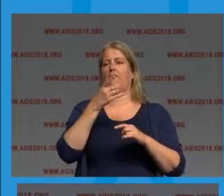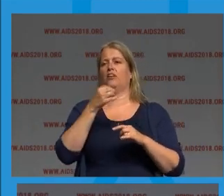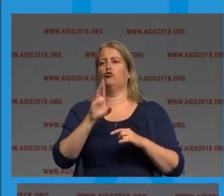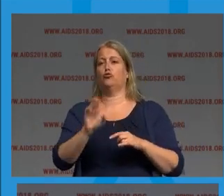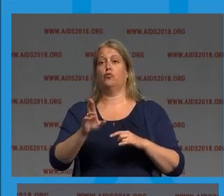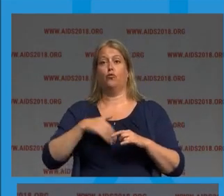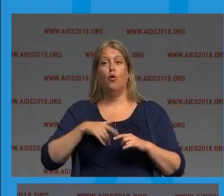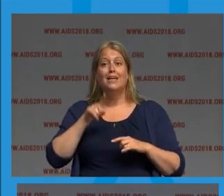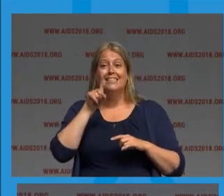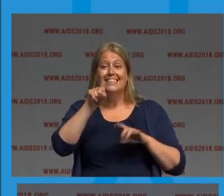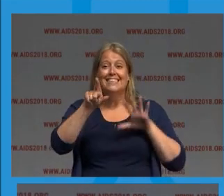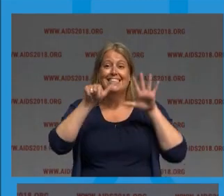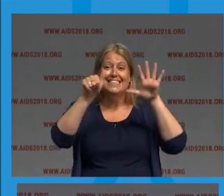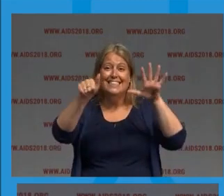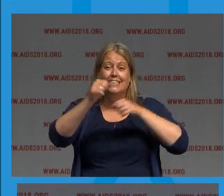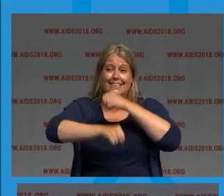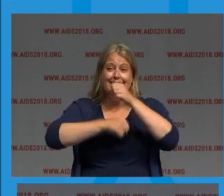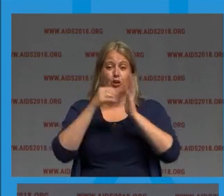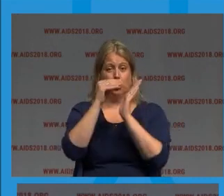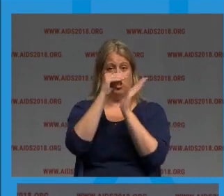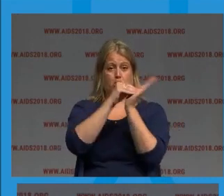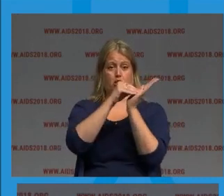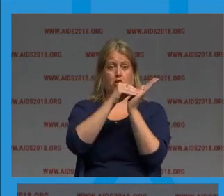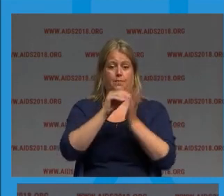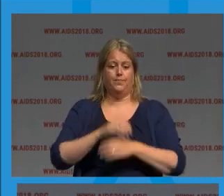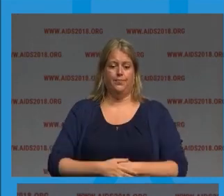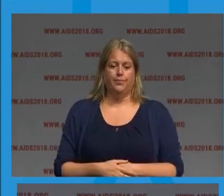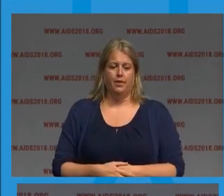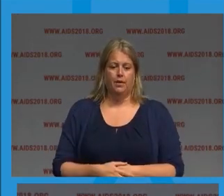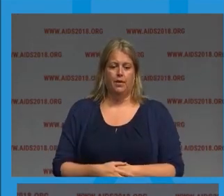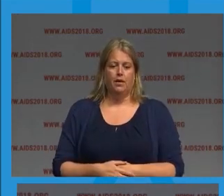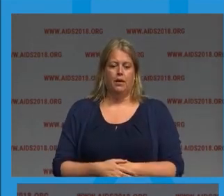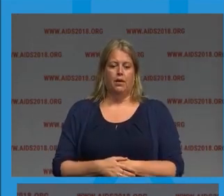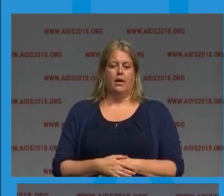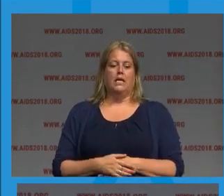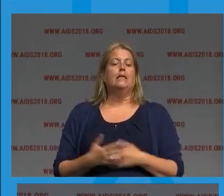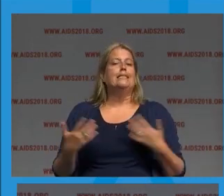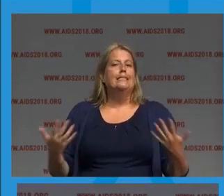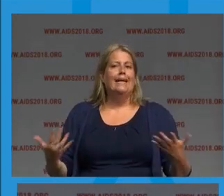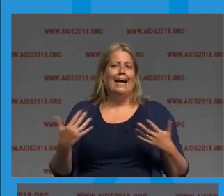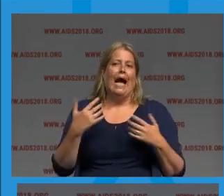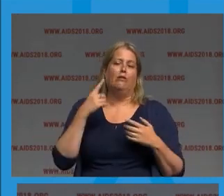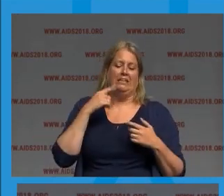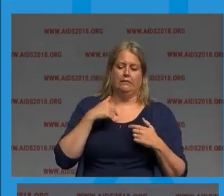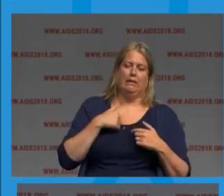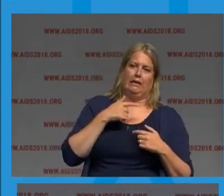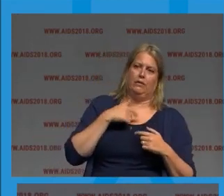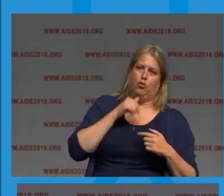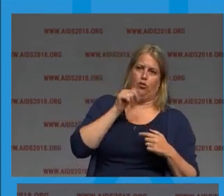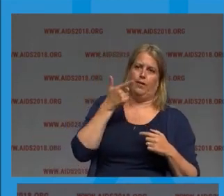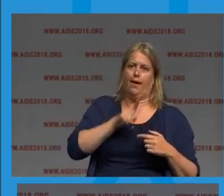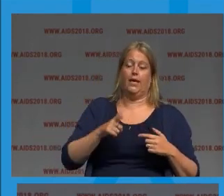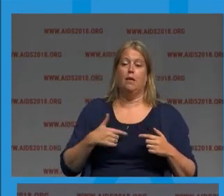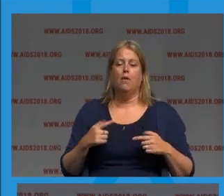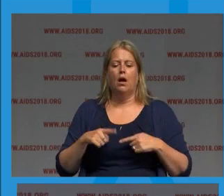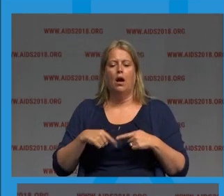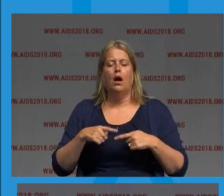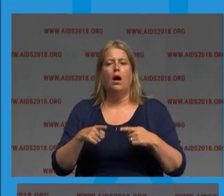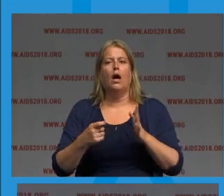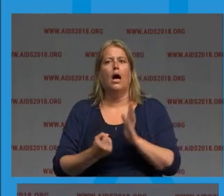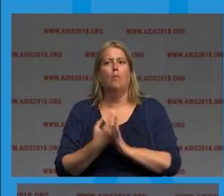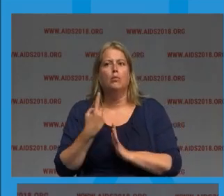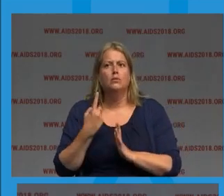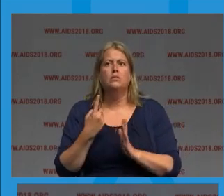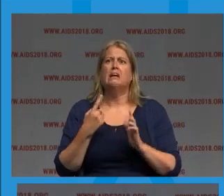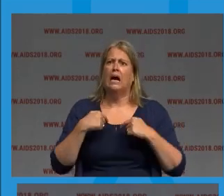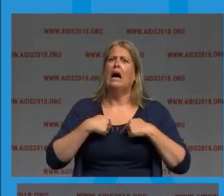So I thought I was not the lucky one. But however, it turns out that I